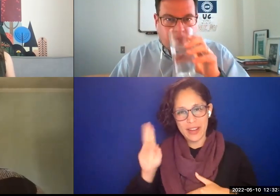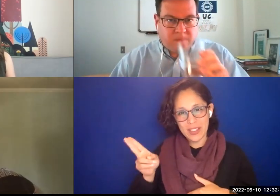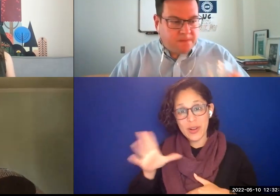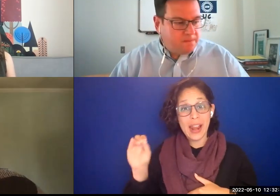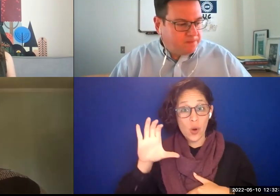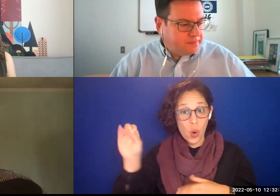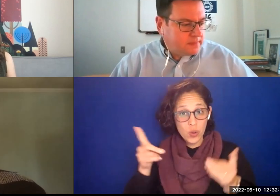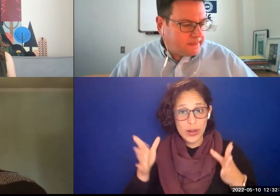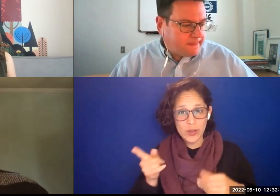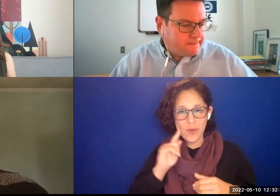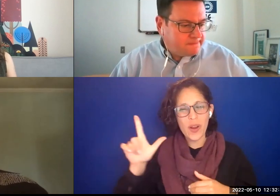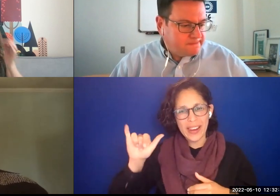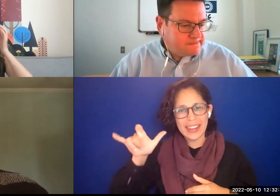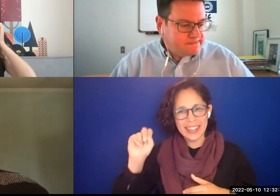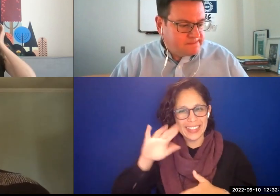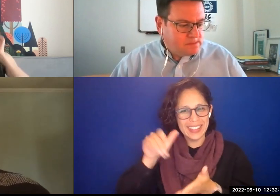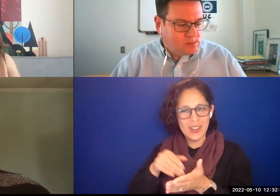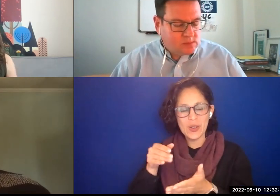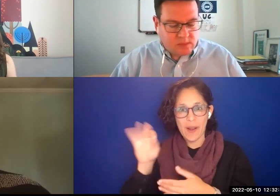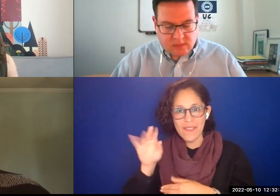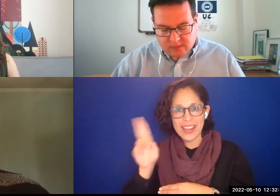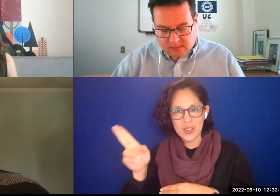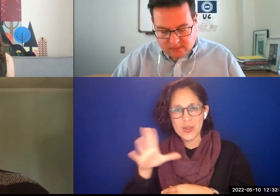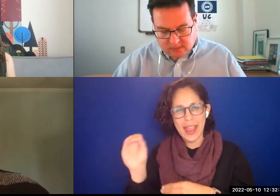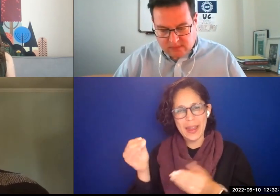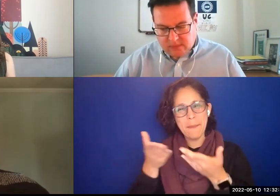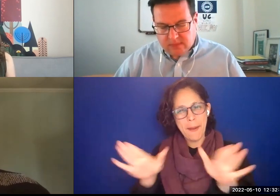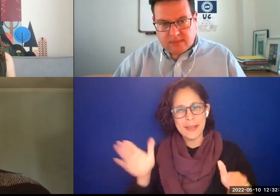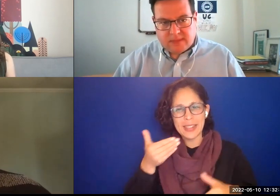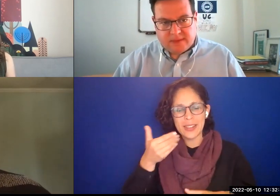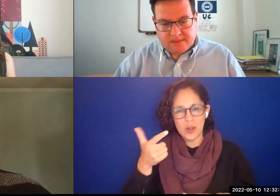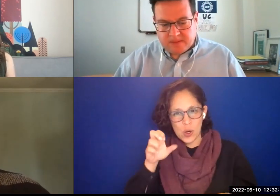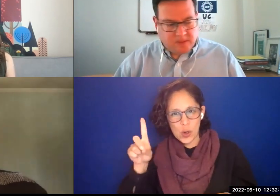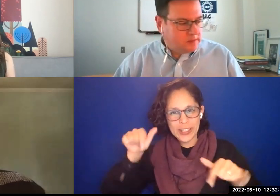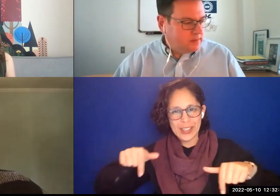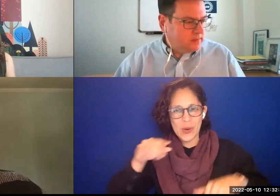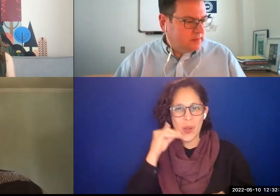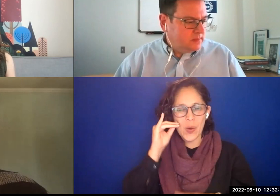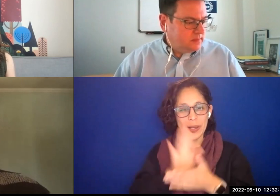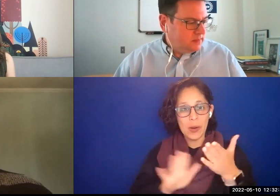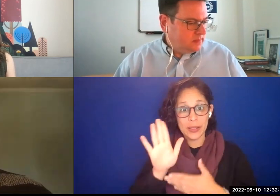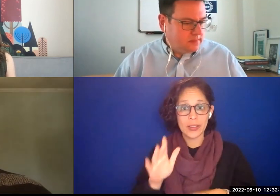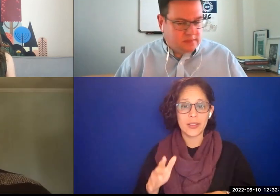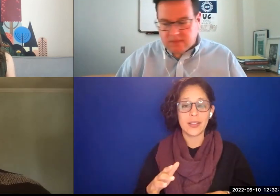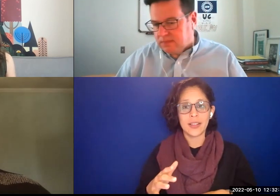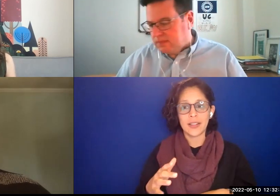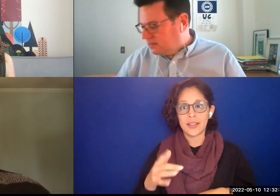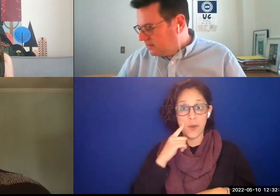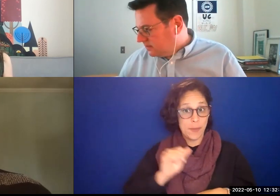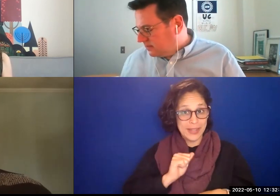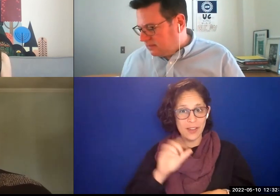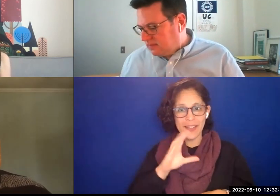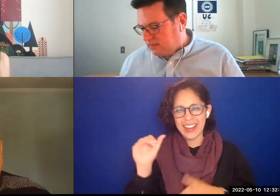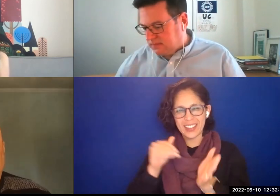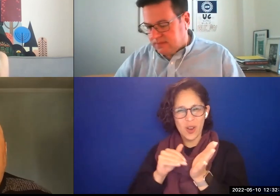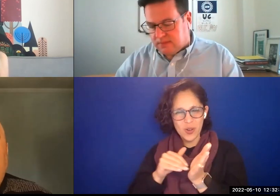Center for History and the Public Good here at Ohlone College. Myself, on behalf of myself and Dr. Heather